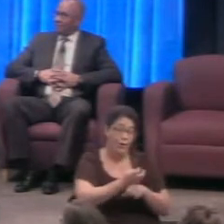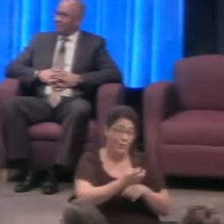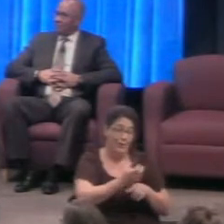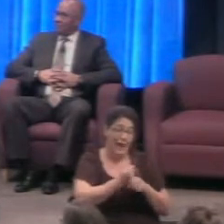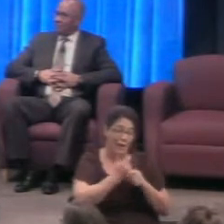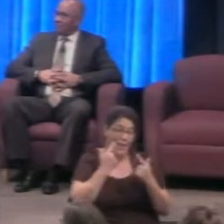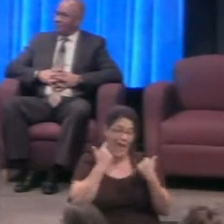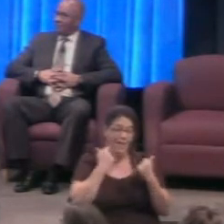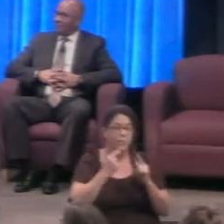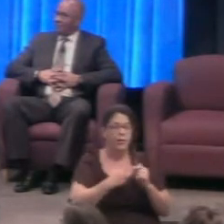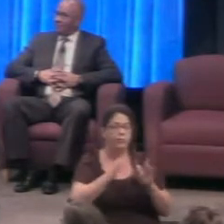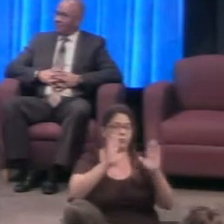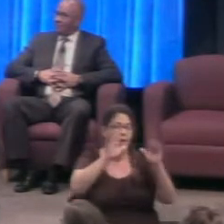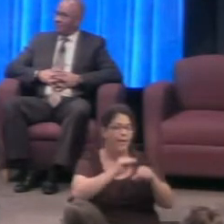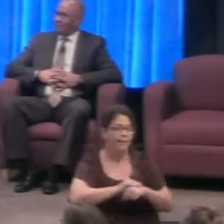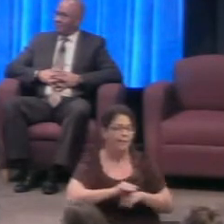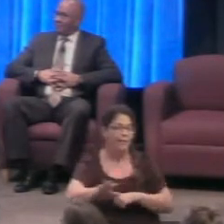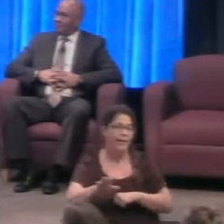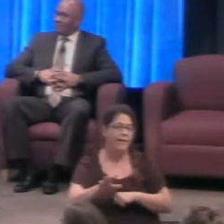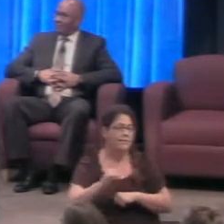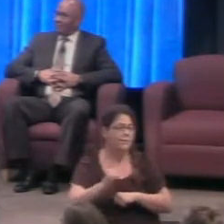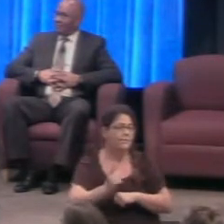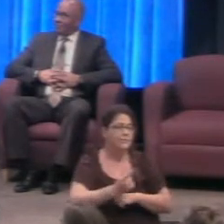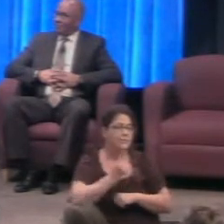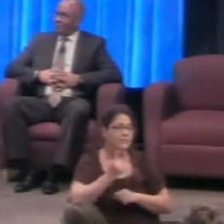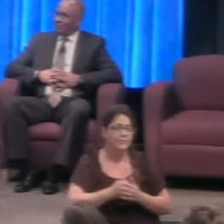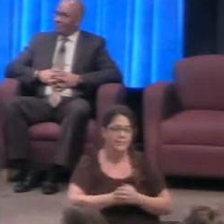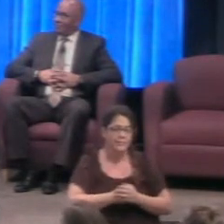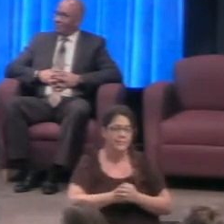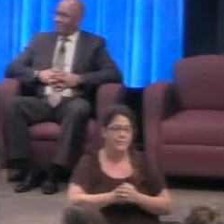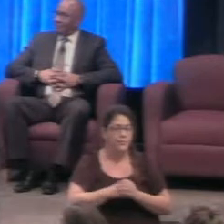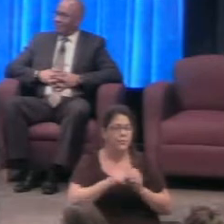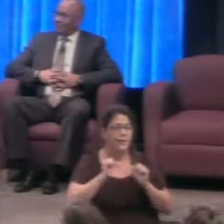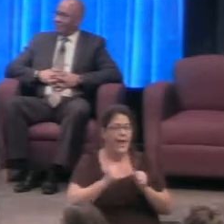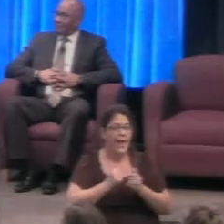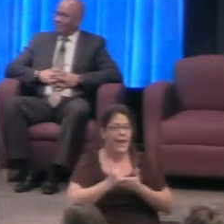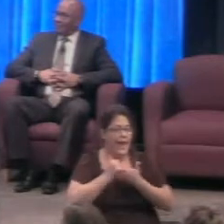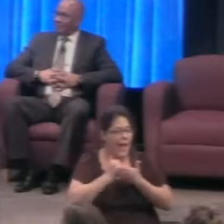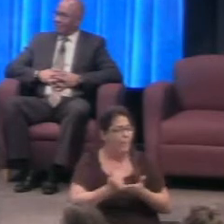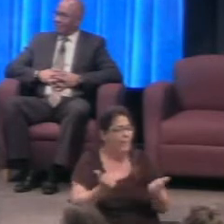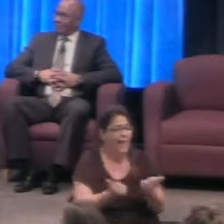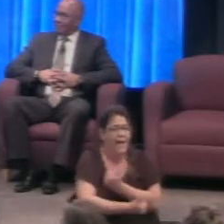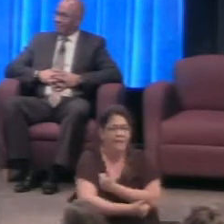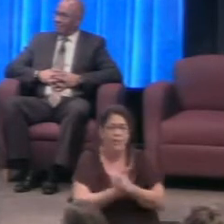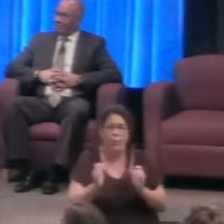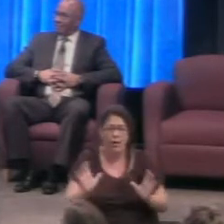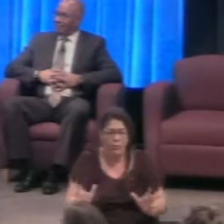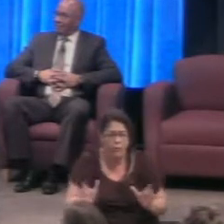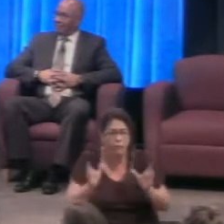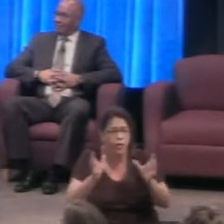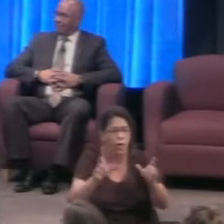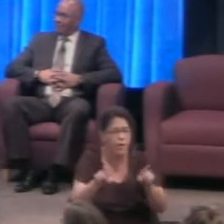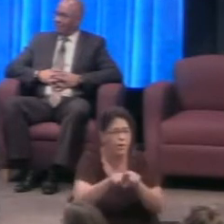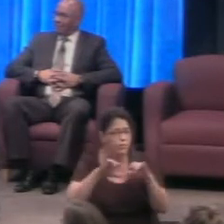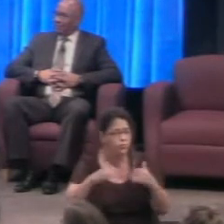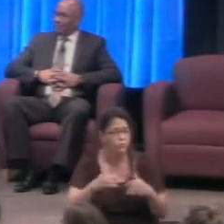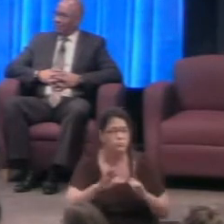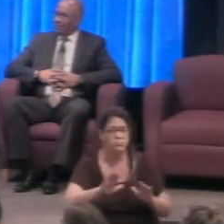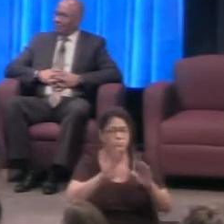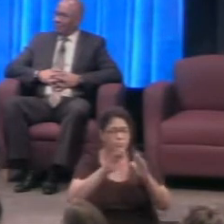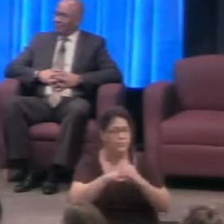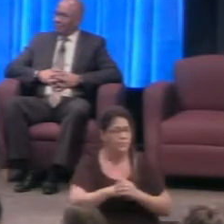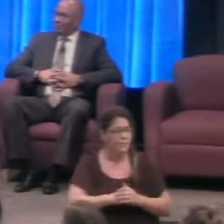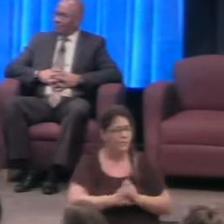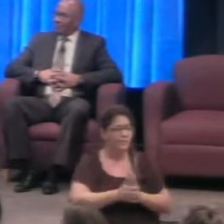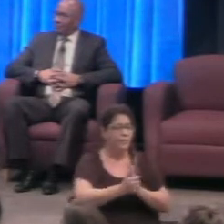advice, and a way that you can actually help everyone move forward. So, in that regard,